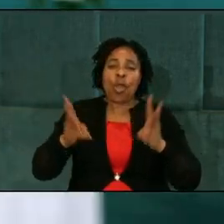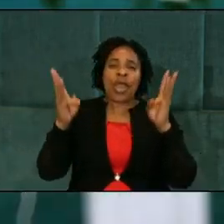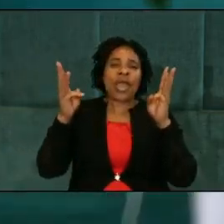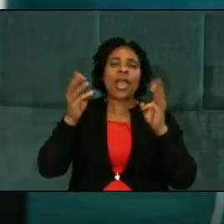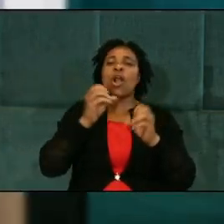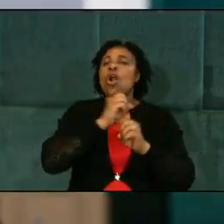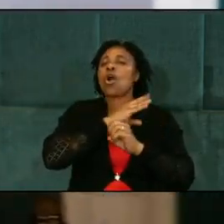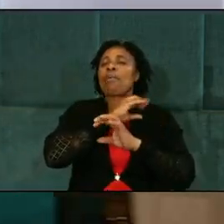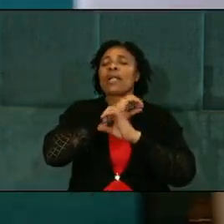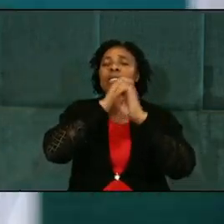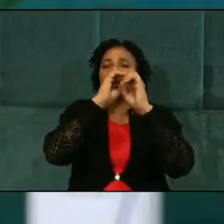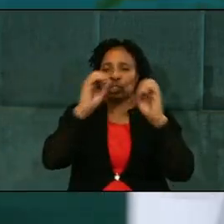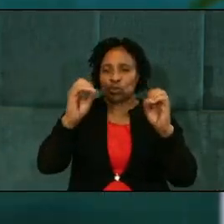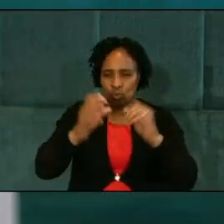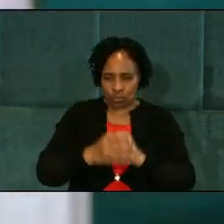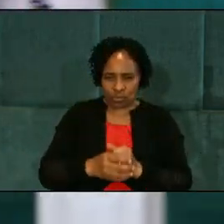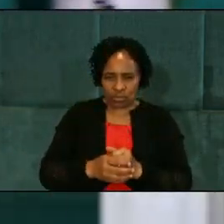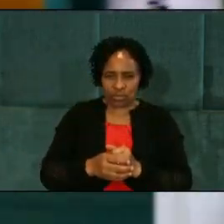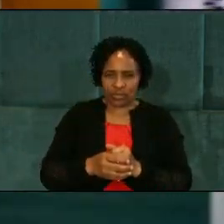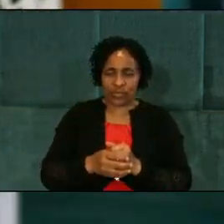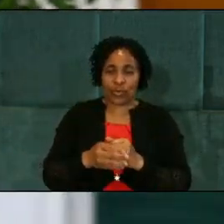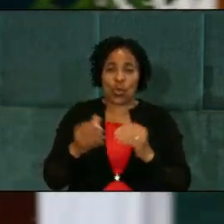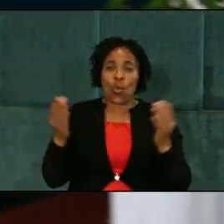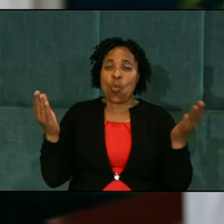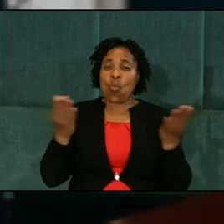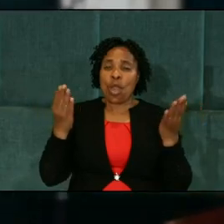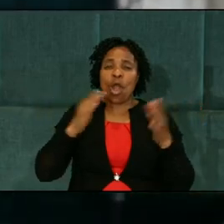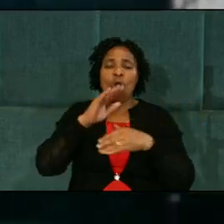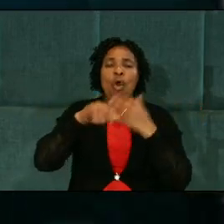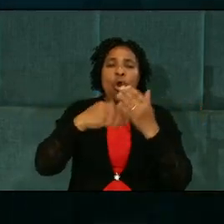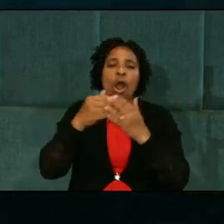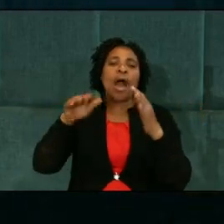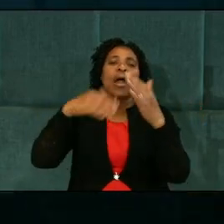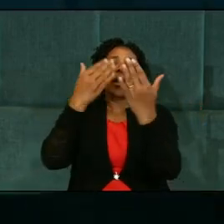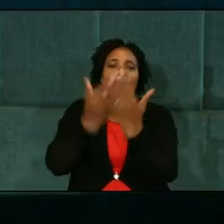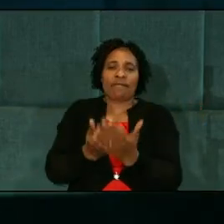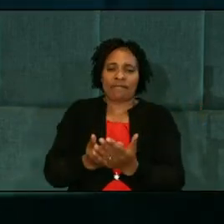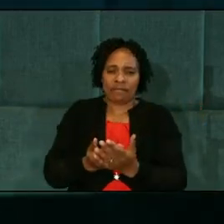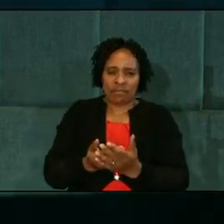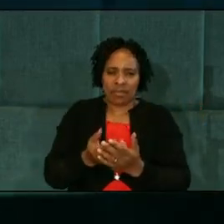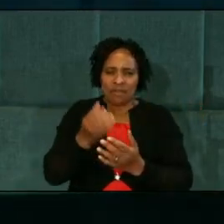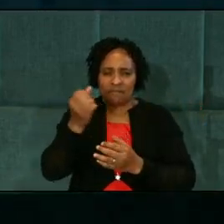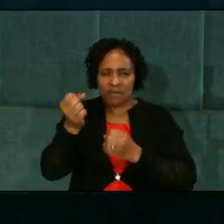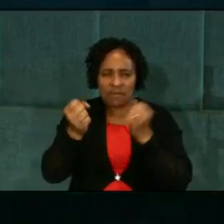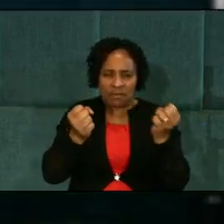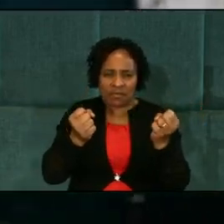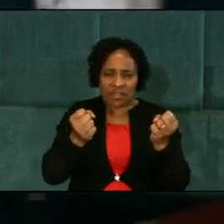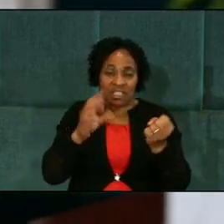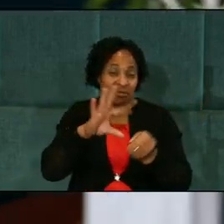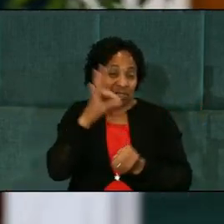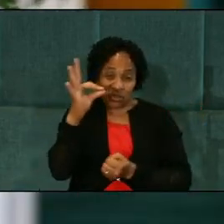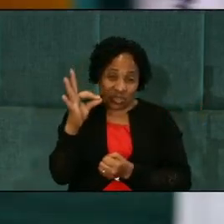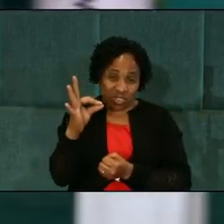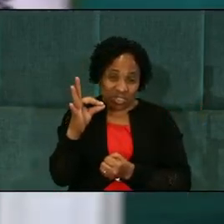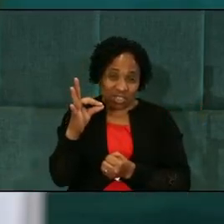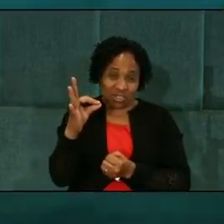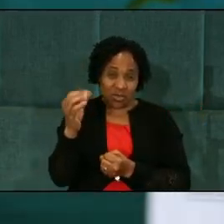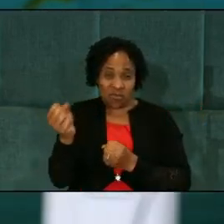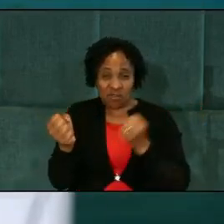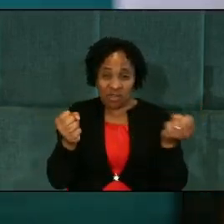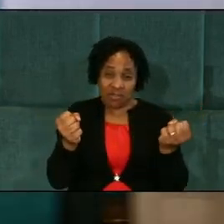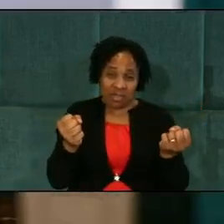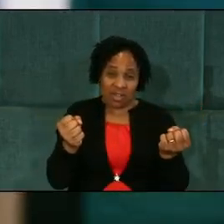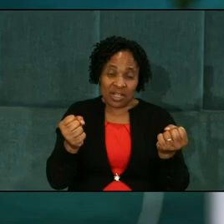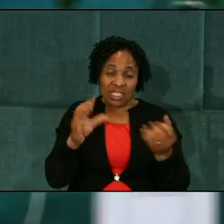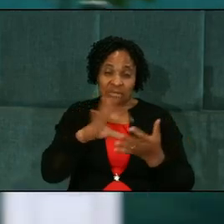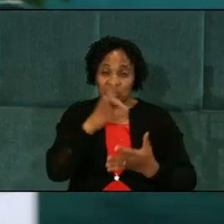complaint. Lukewarm is where we think we're all right. Lukewarm. Spiritually, lukewarm.